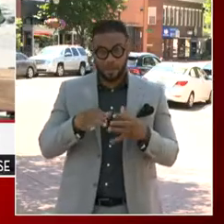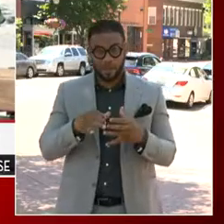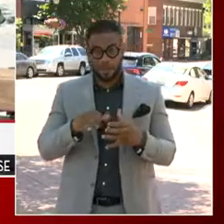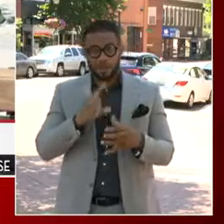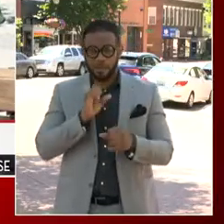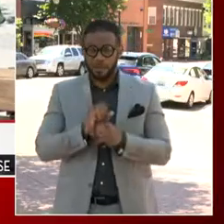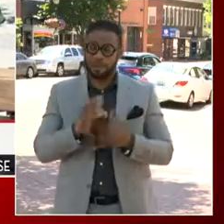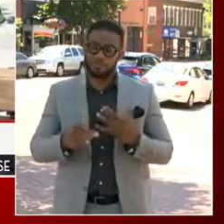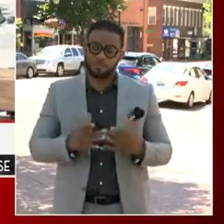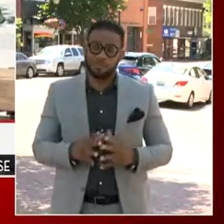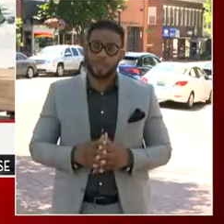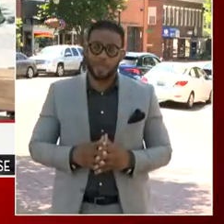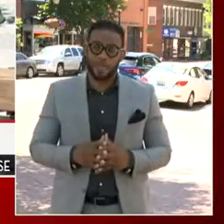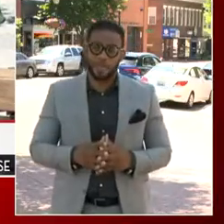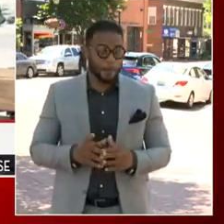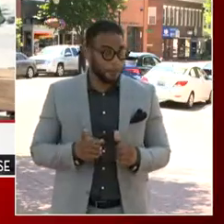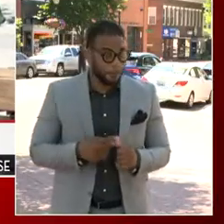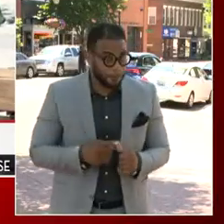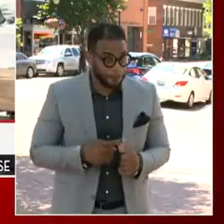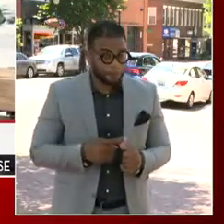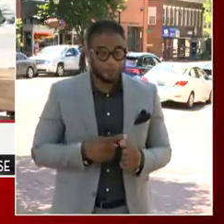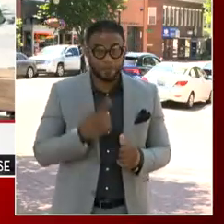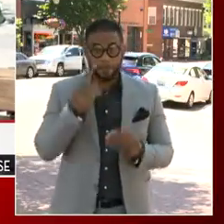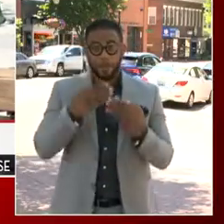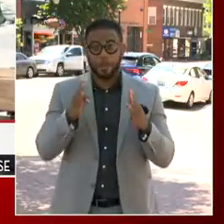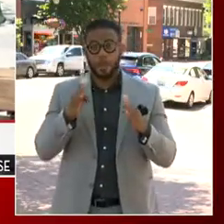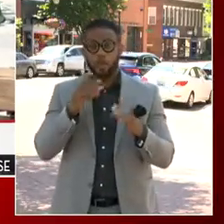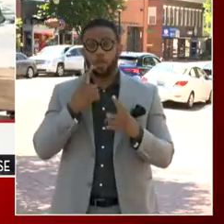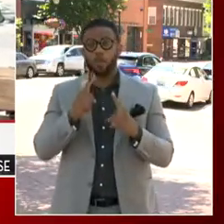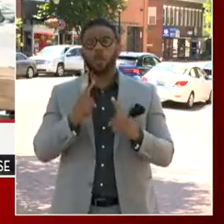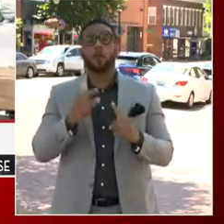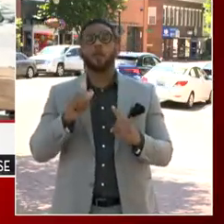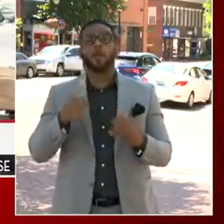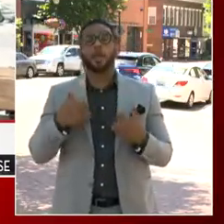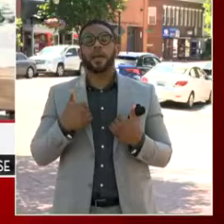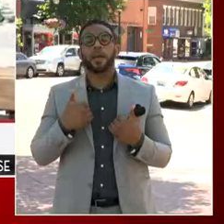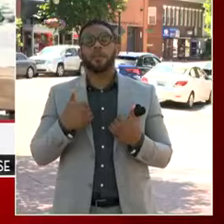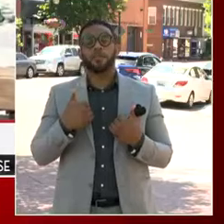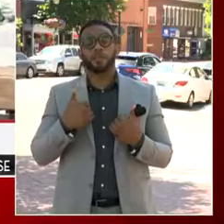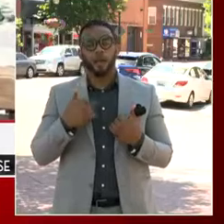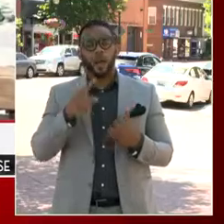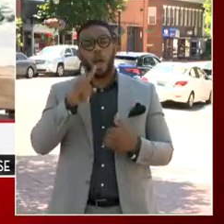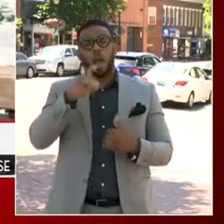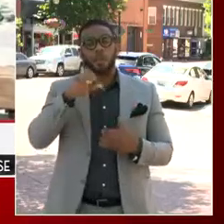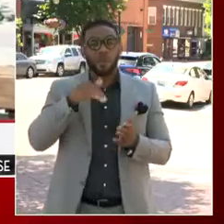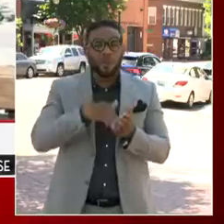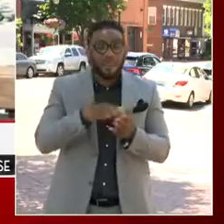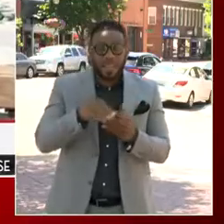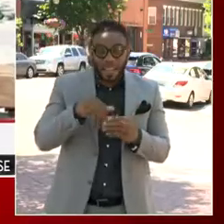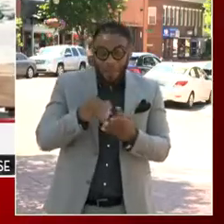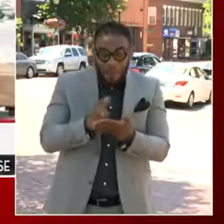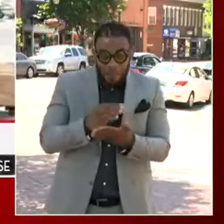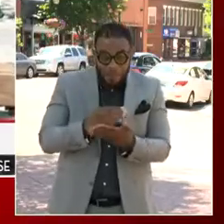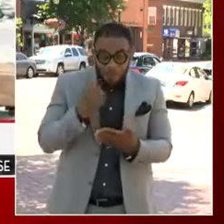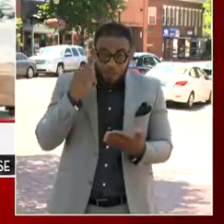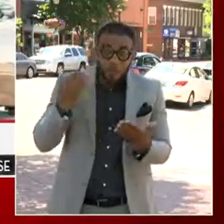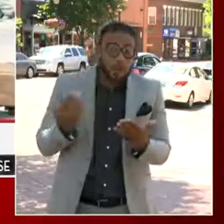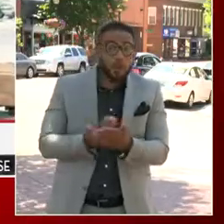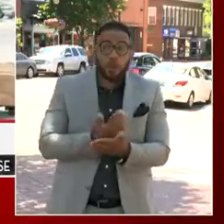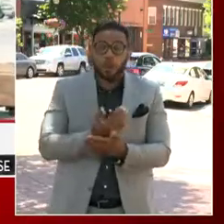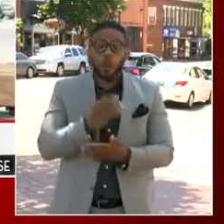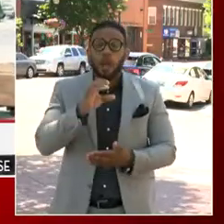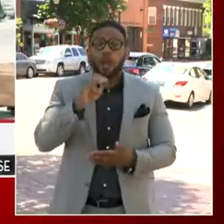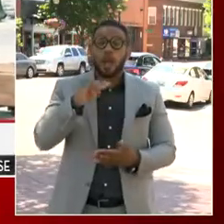are really exciting. First of all, for Public Works, we have $100 million in the budget for a new